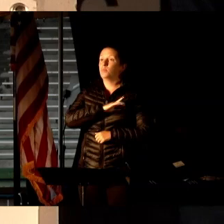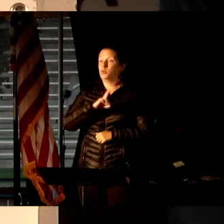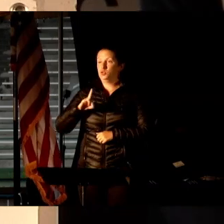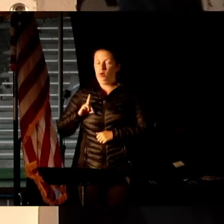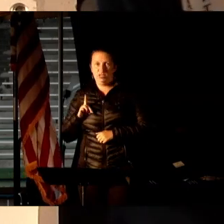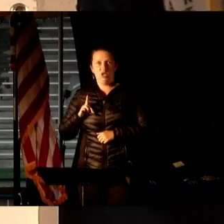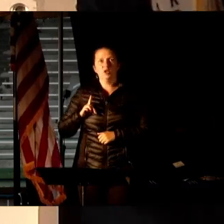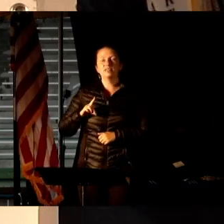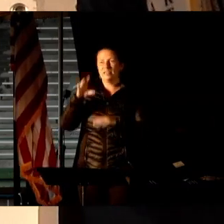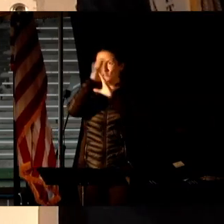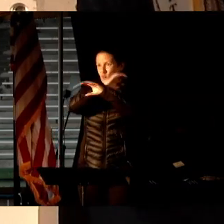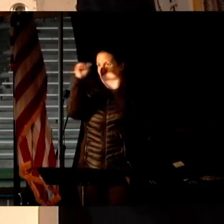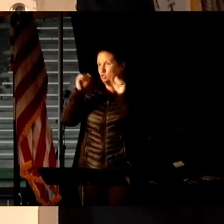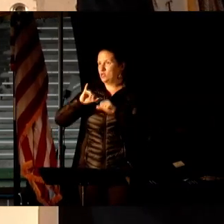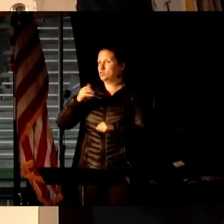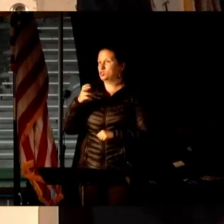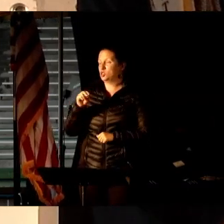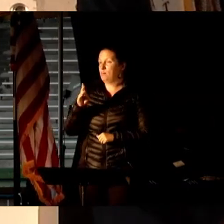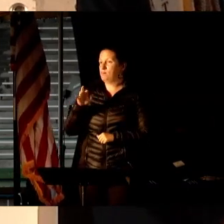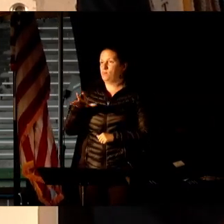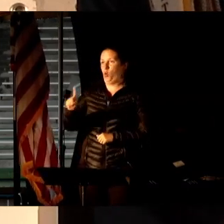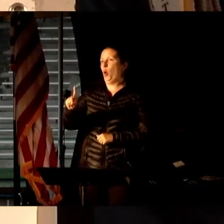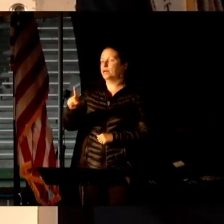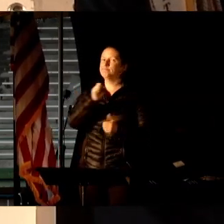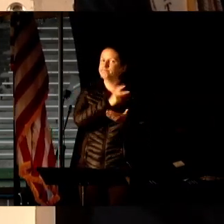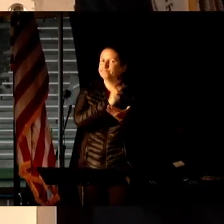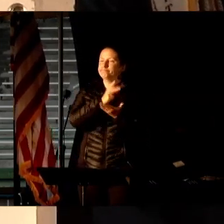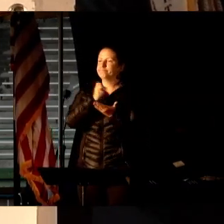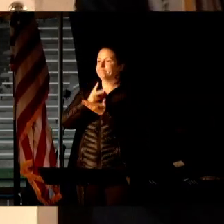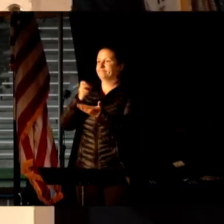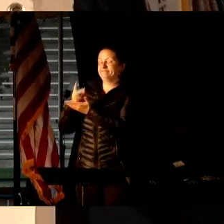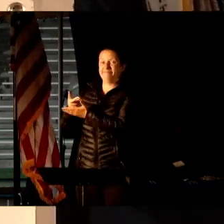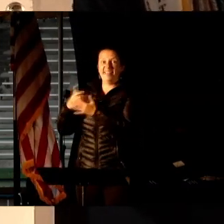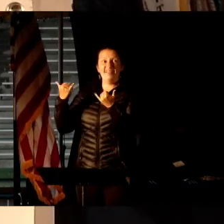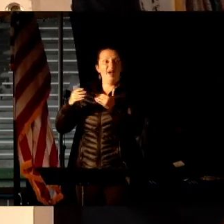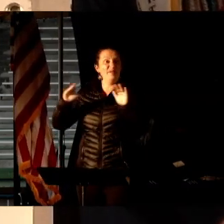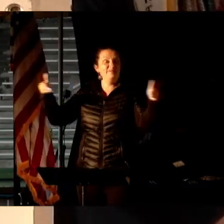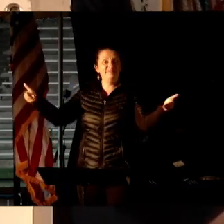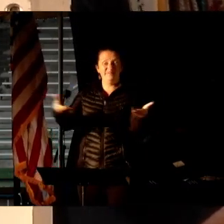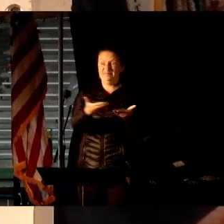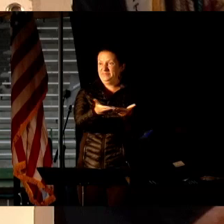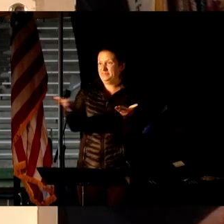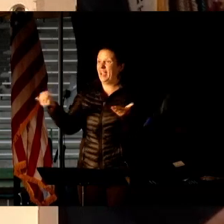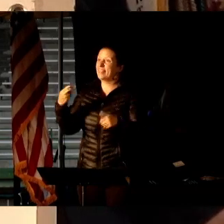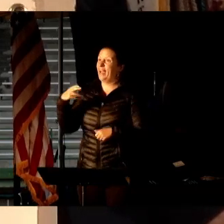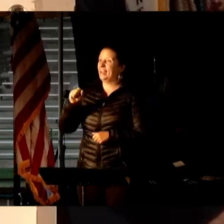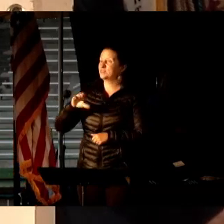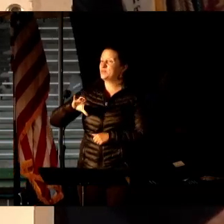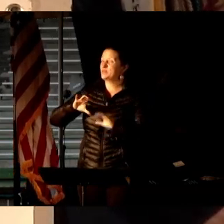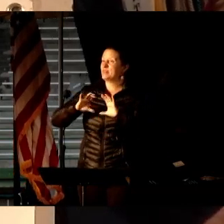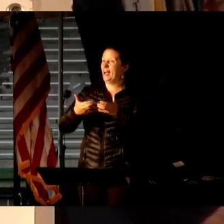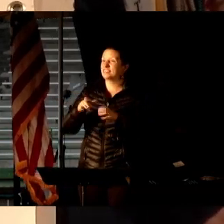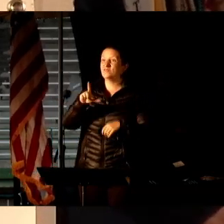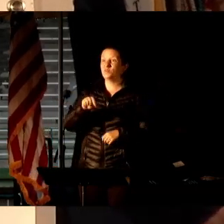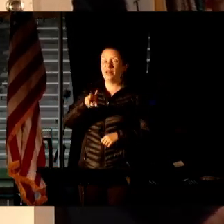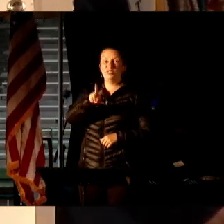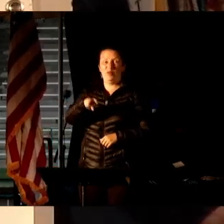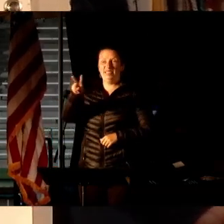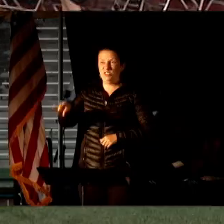Boyd, ladies and gentlemen, I present to you the Henrietta Lacks Health and Bioscience High School Class of 2022.